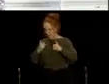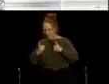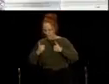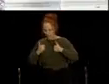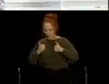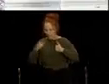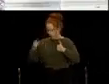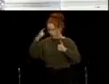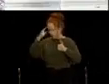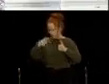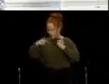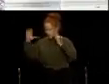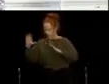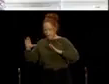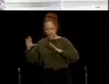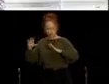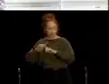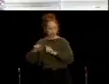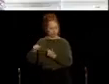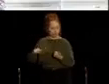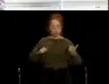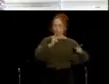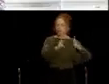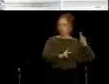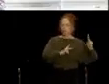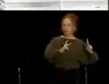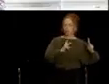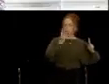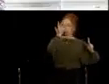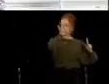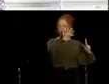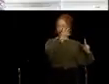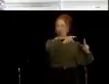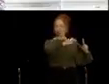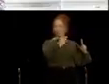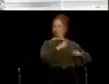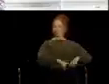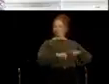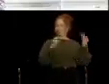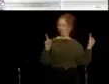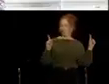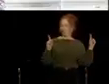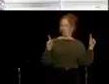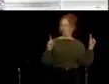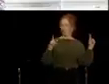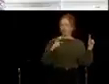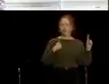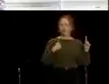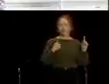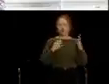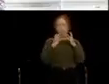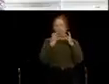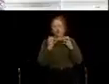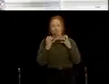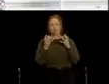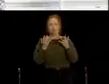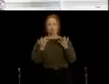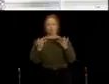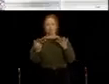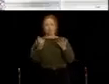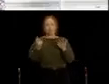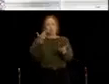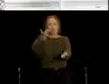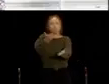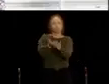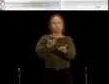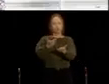these people outside of my family, they don't see the same thing. And so I was desperate for somebody to prove that boy wrong, to prove